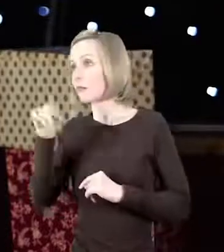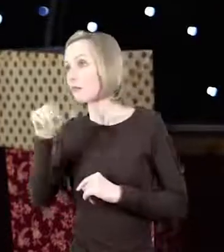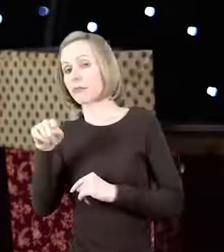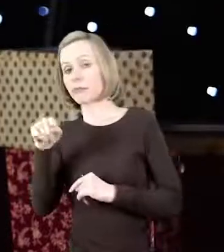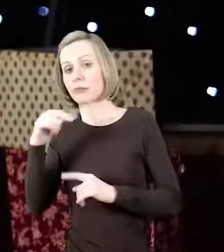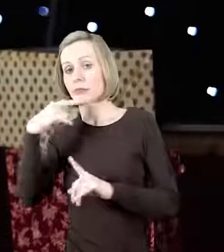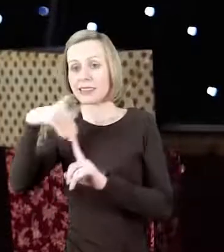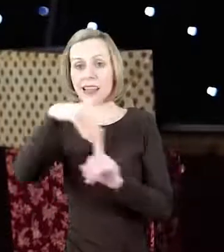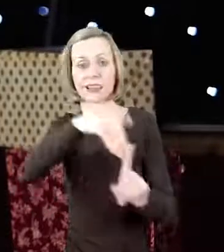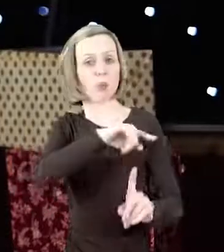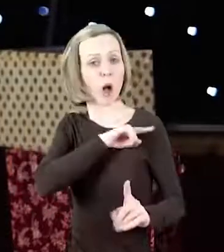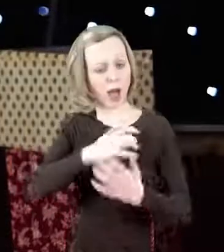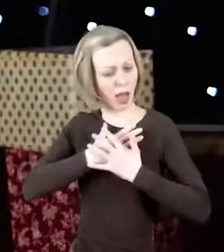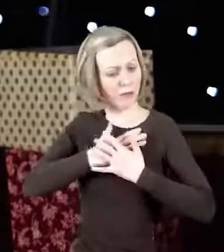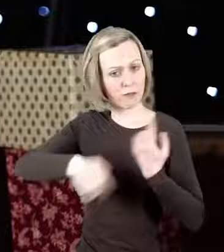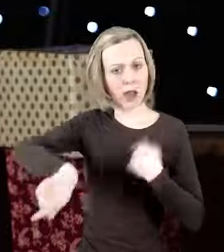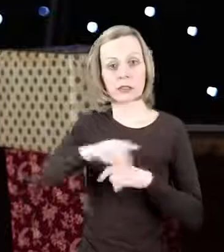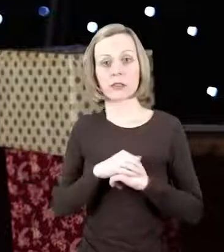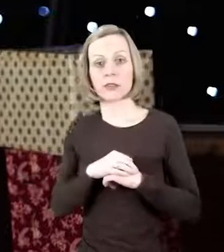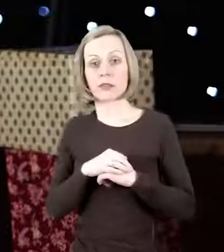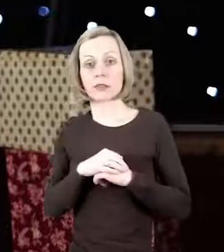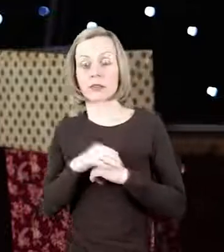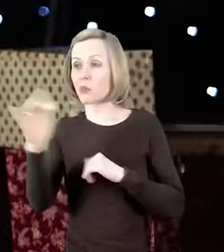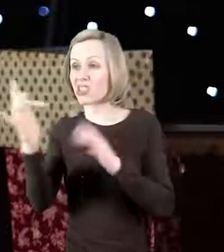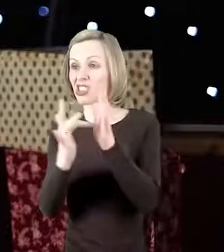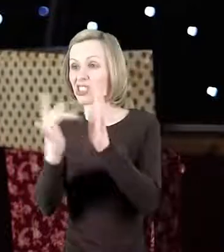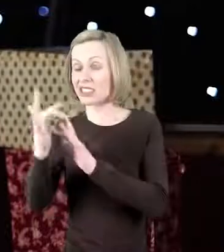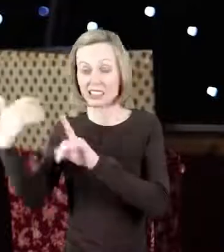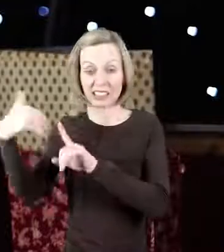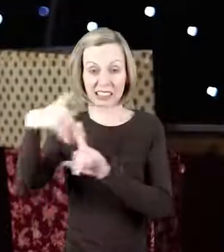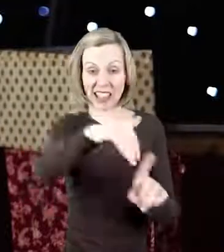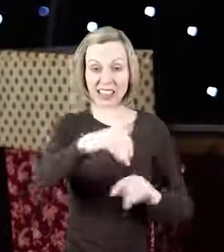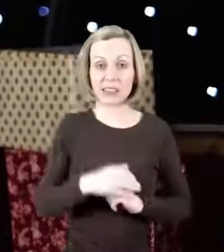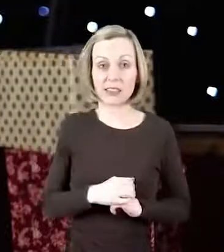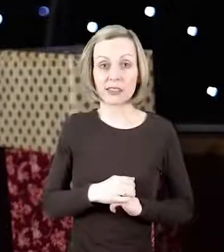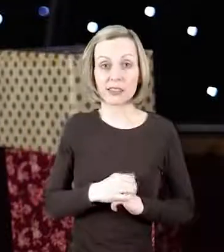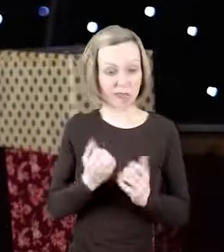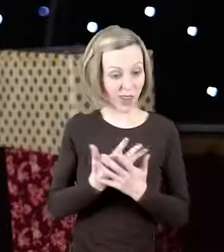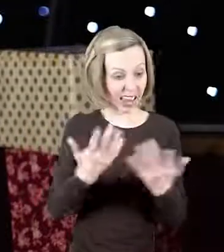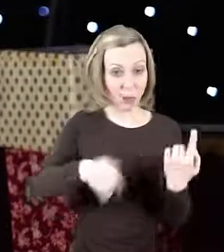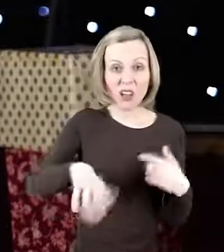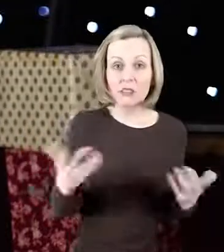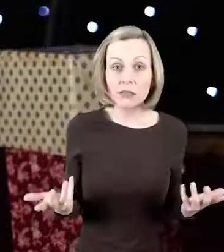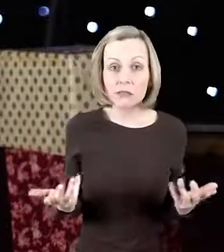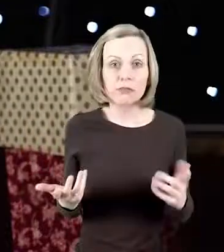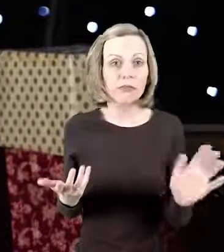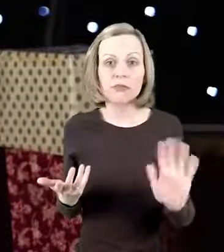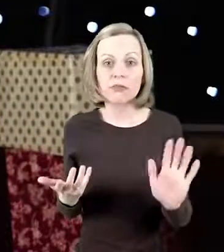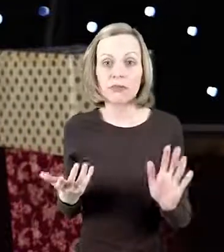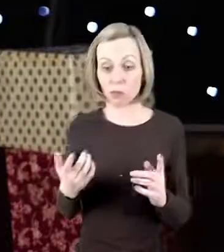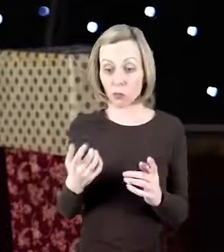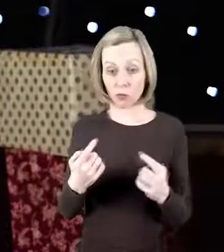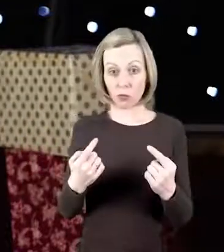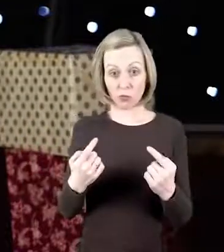God loved us so much. But God didn't just send Jesus, his son, for anybody. No, God sent